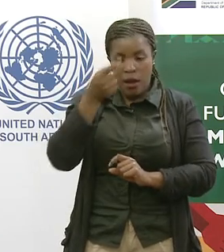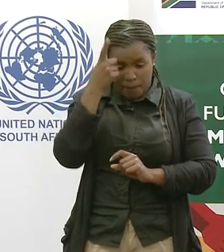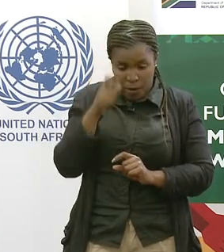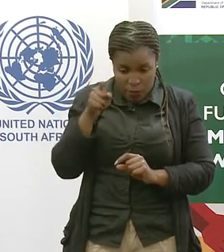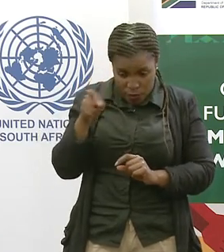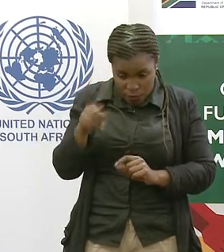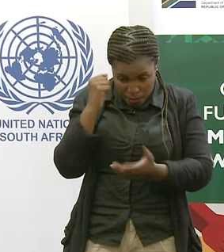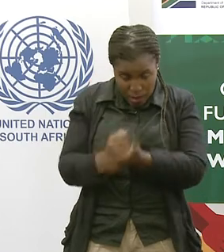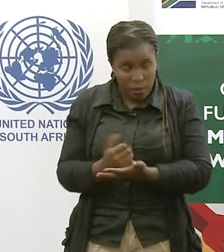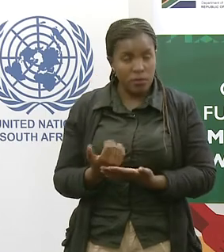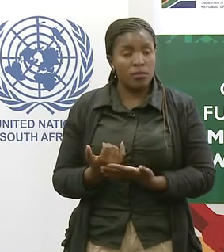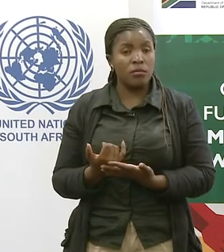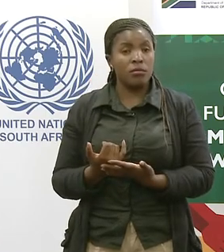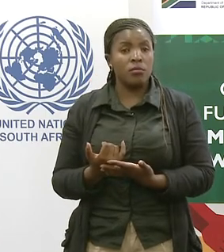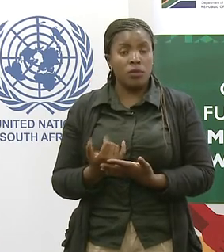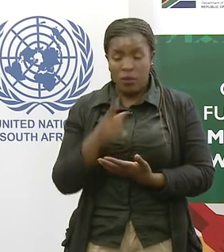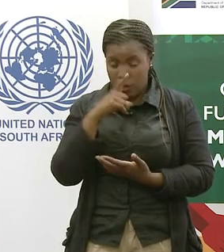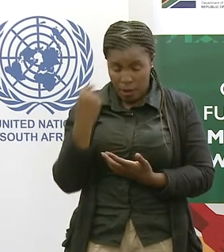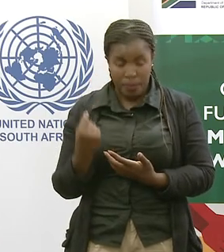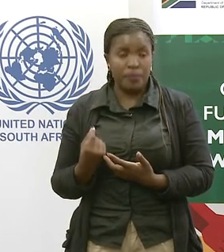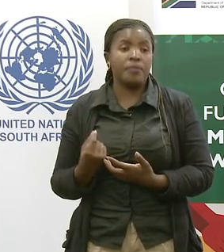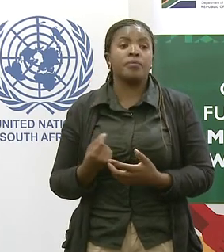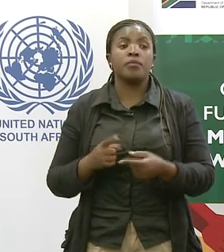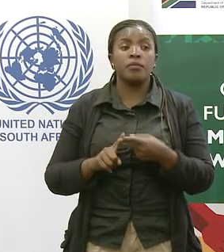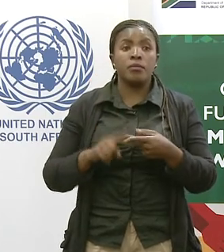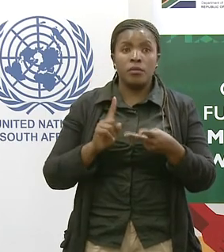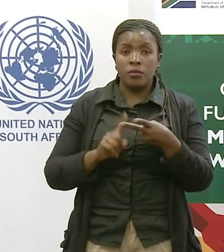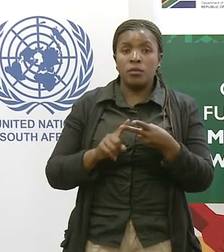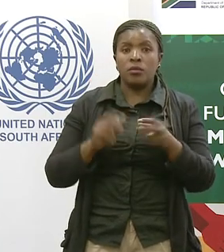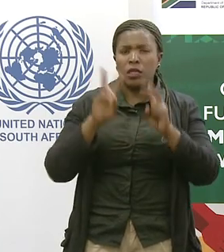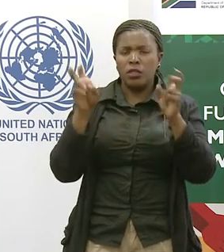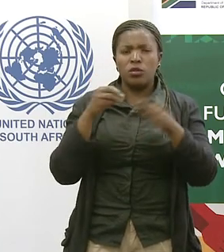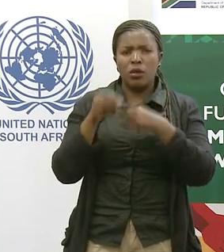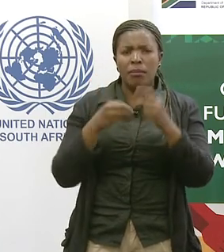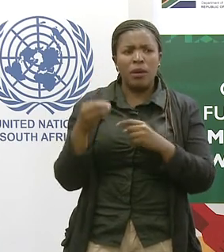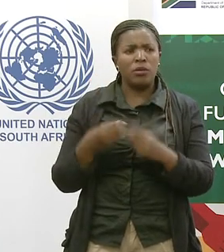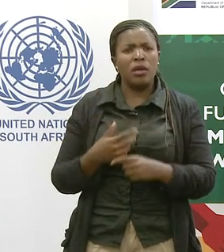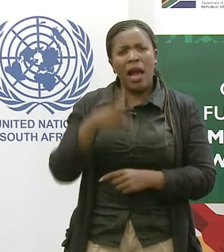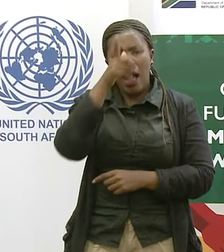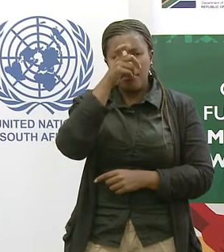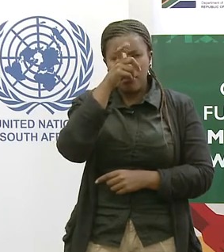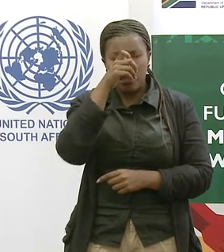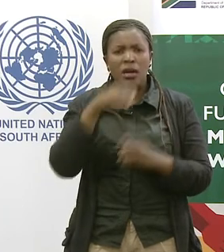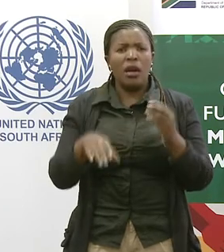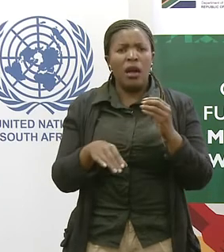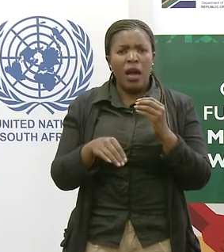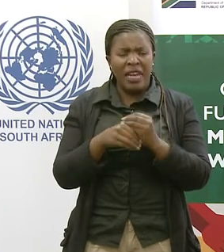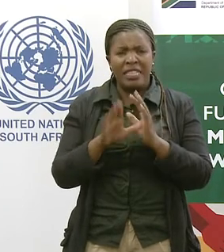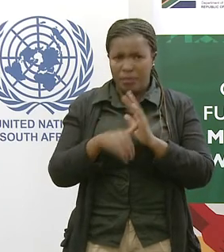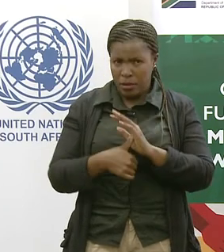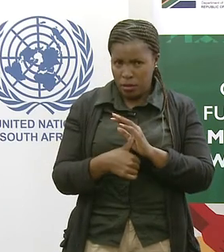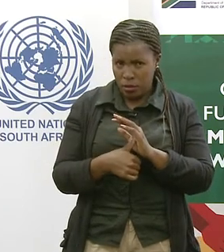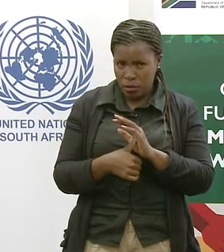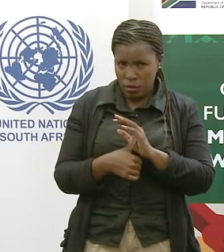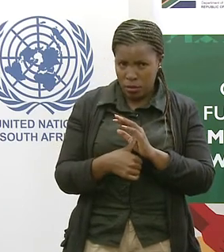very exciting. The issue also of albinism and disability. You know, these are concepts that I can only